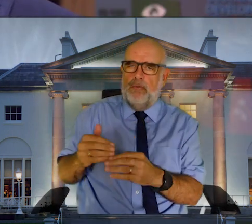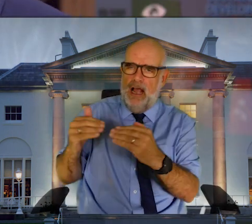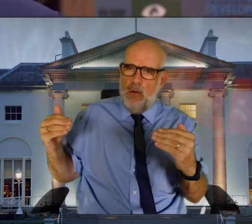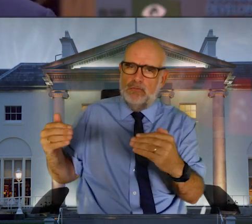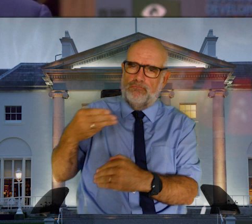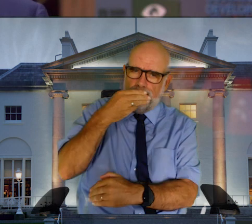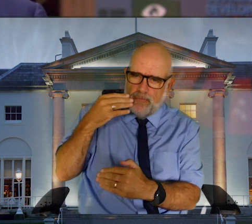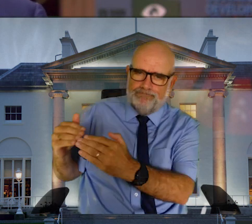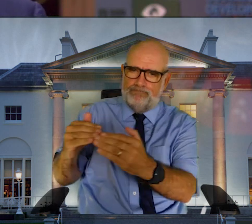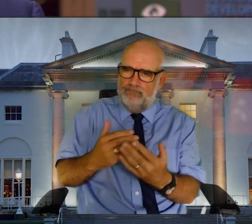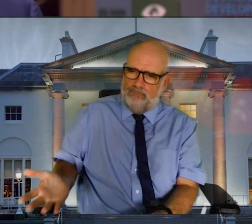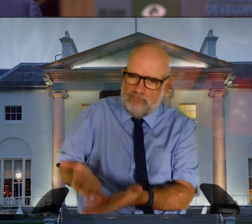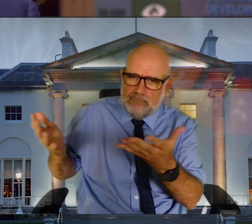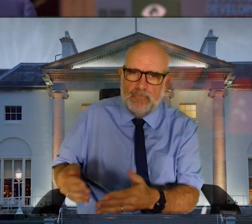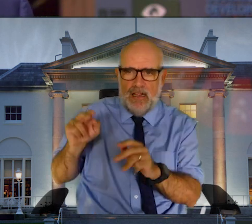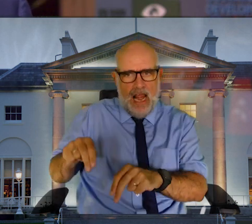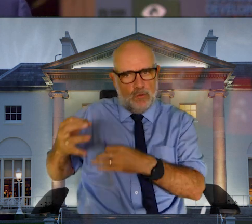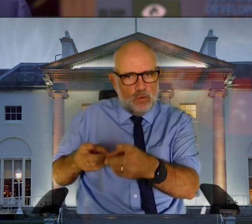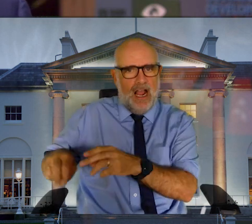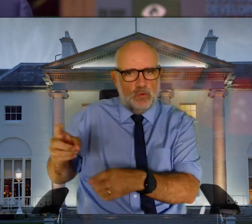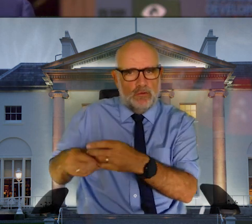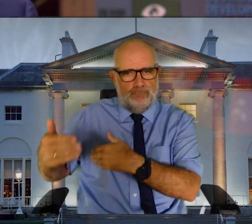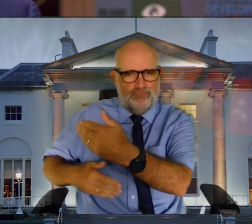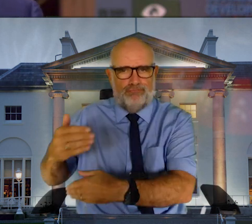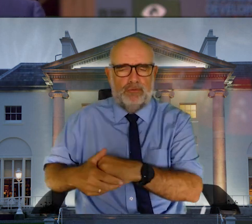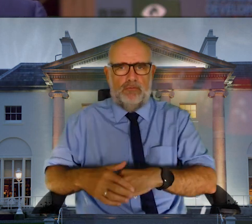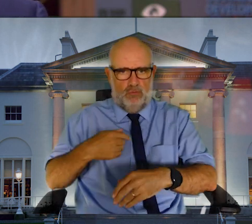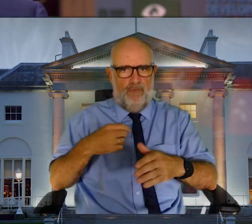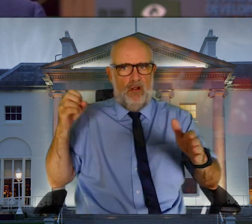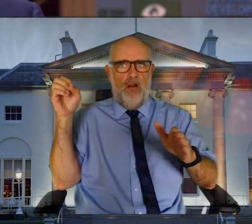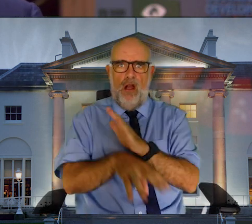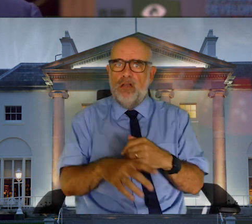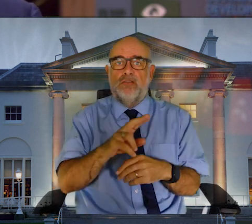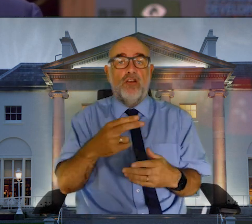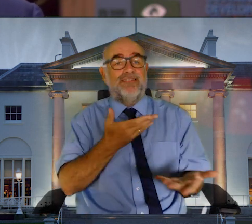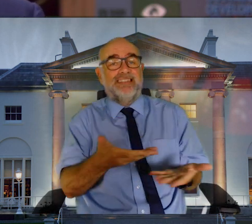but so much of what was universal in its aspiration and implication.